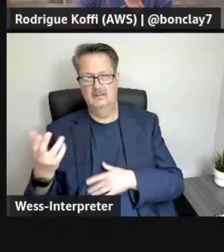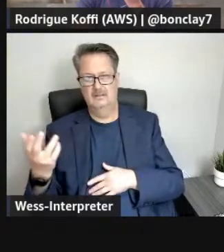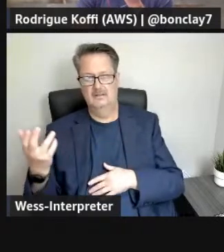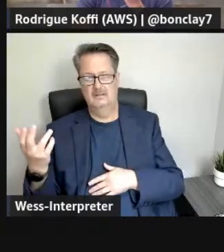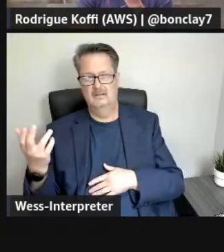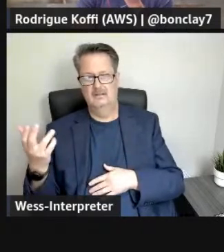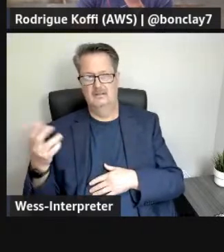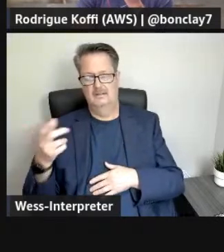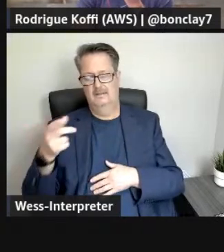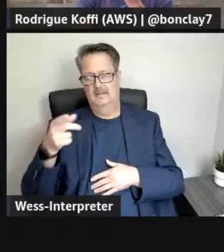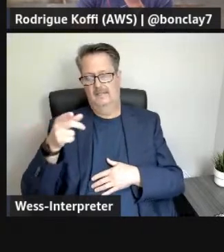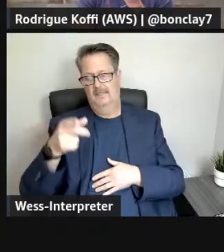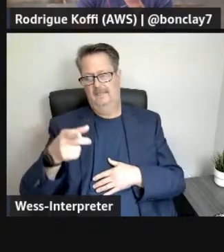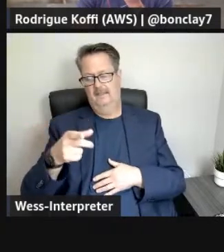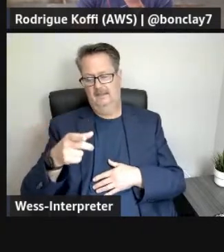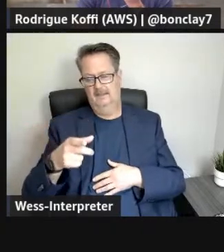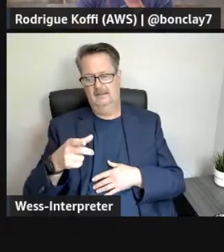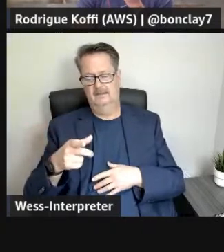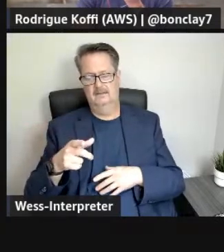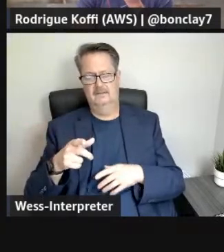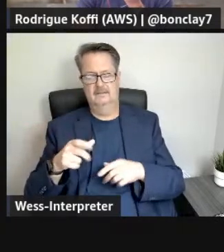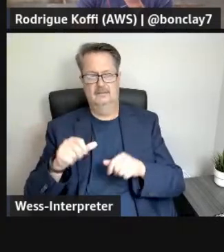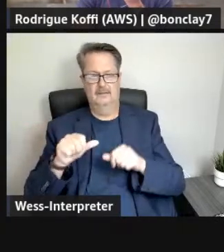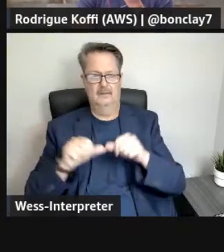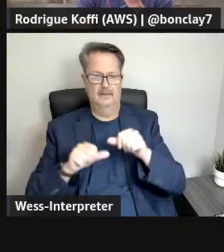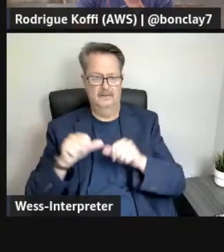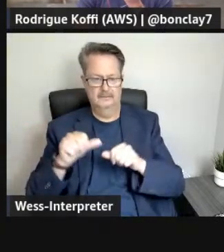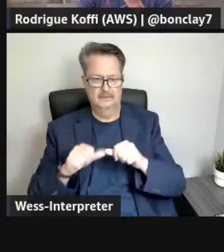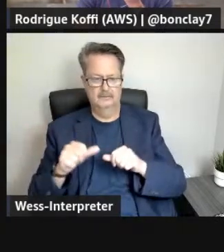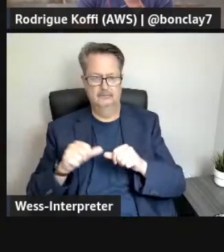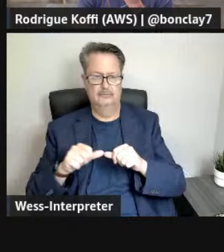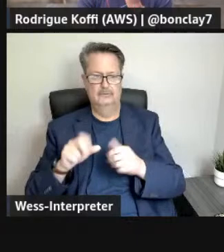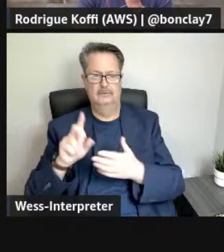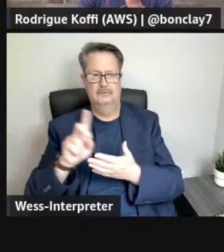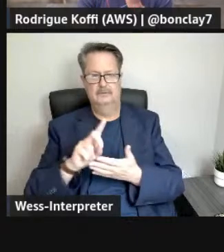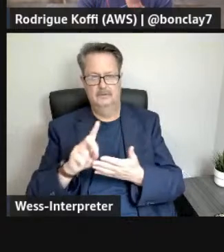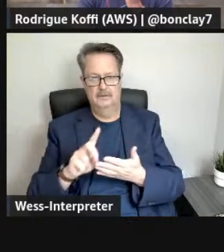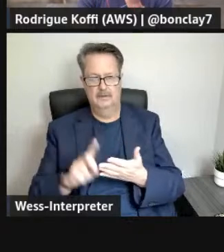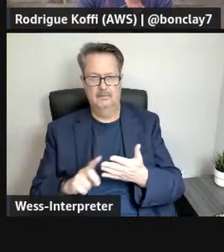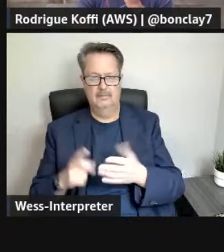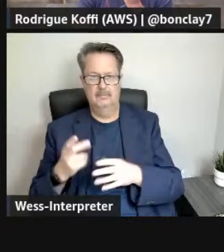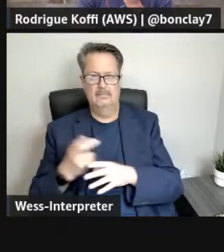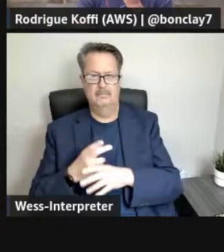this architecture diagrams and all the terminologies, we'll primarily be using Kubernetes here.